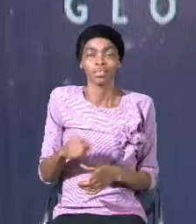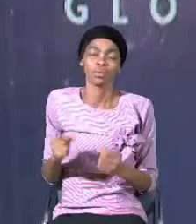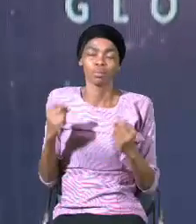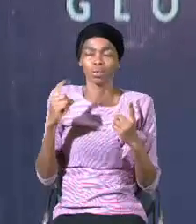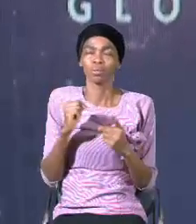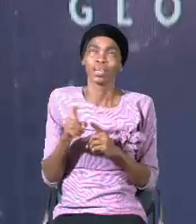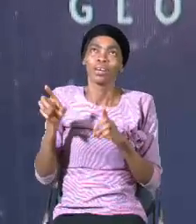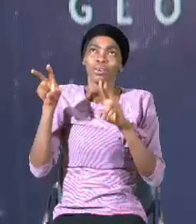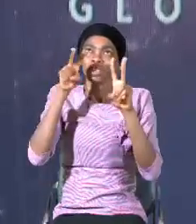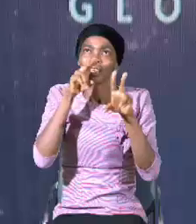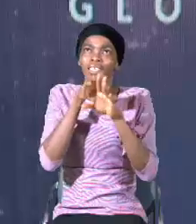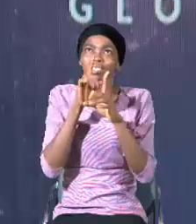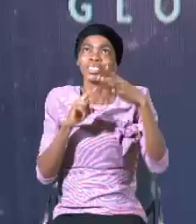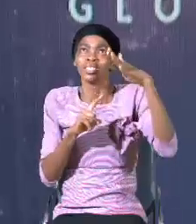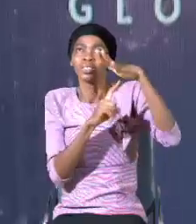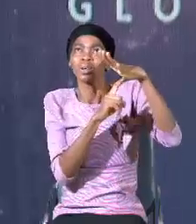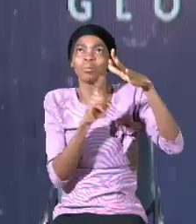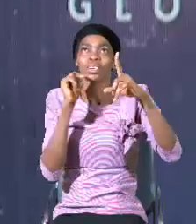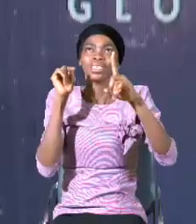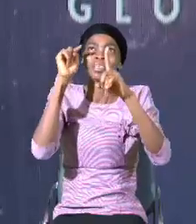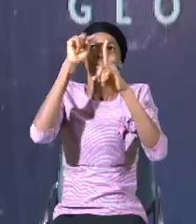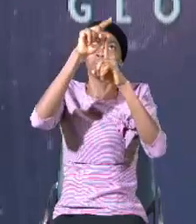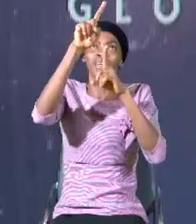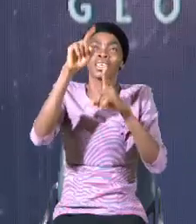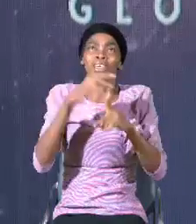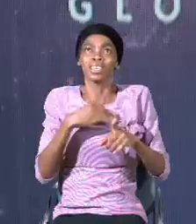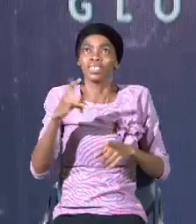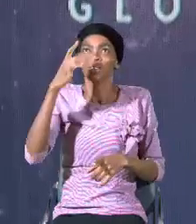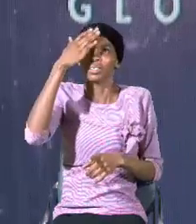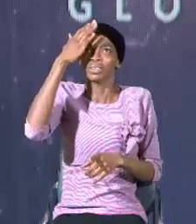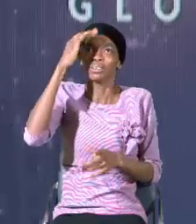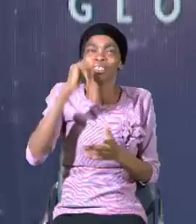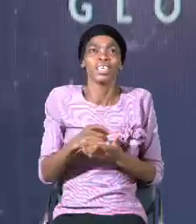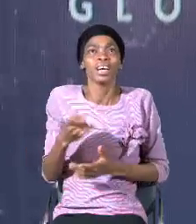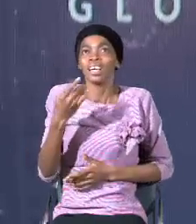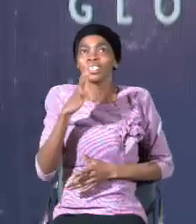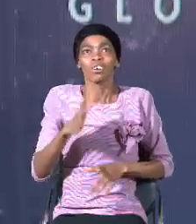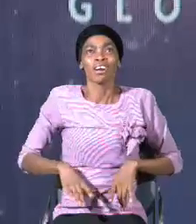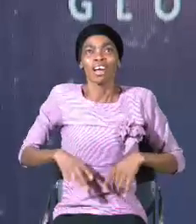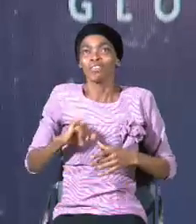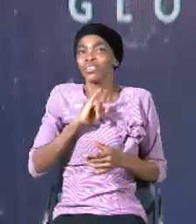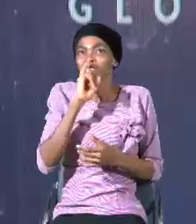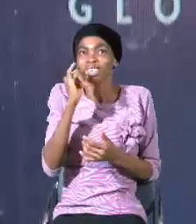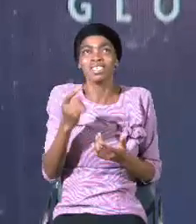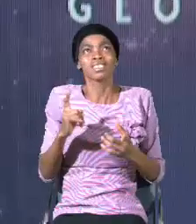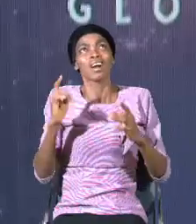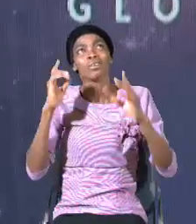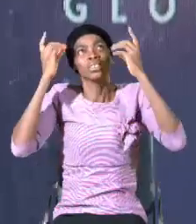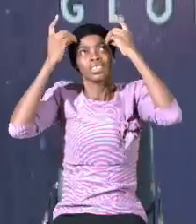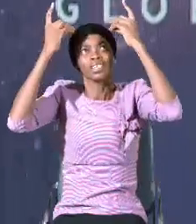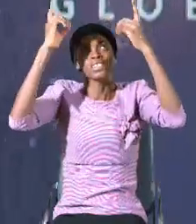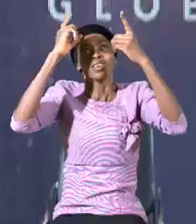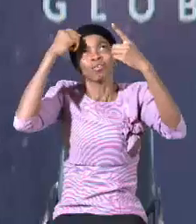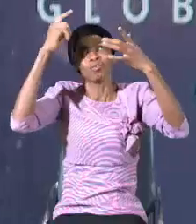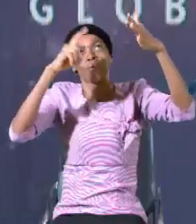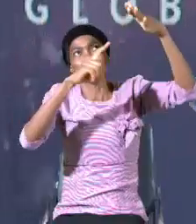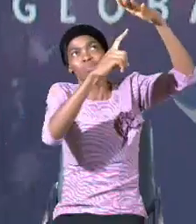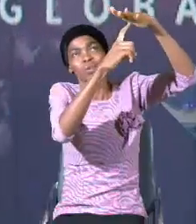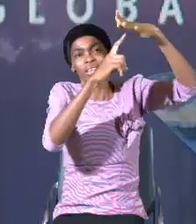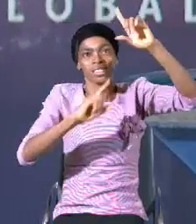and you're looking at the peak, and you know that your life is now destined for the peak. My